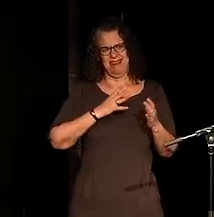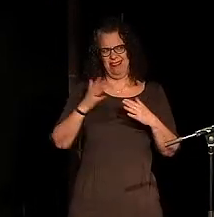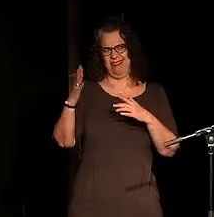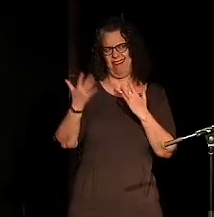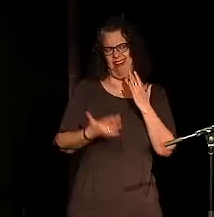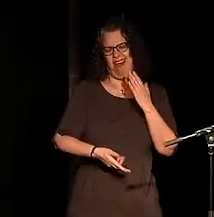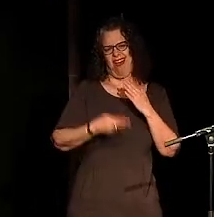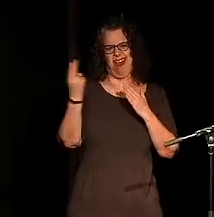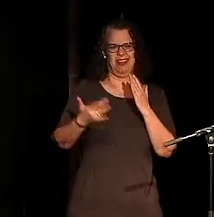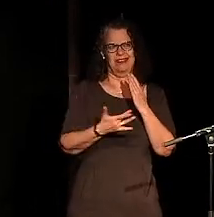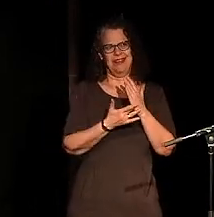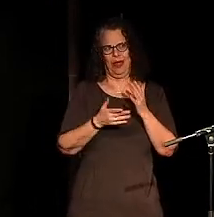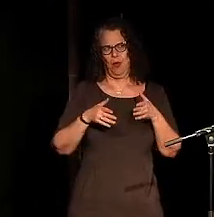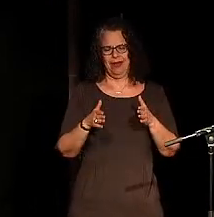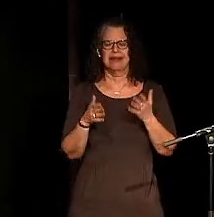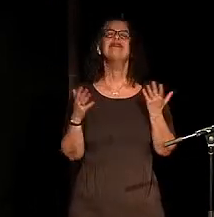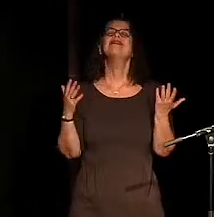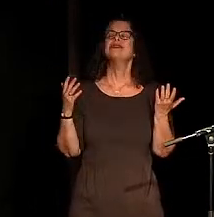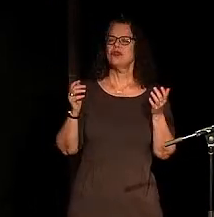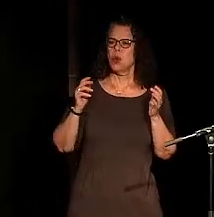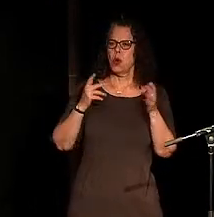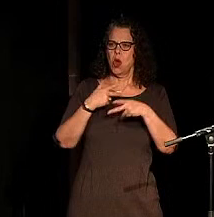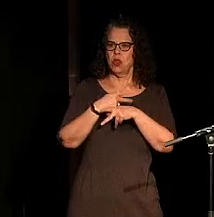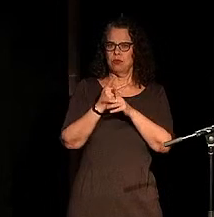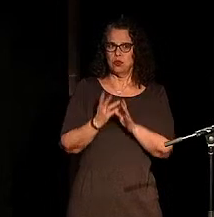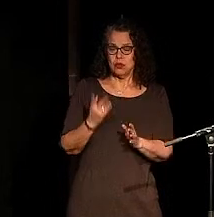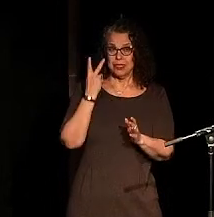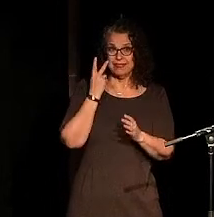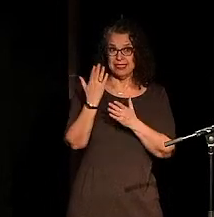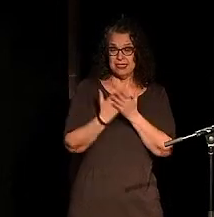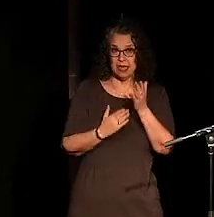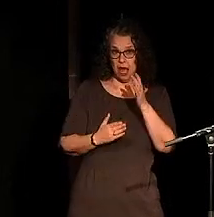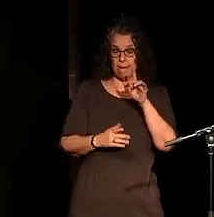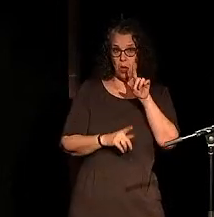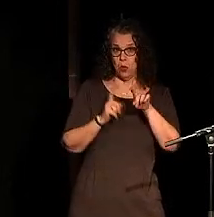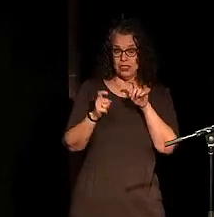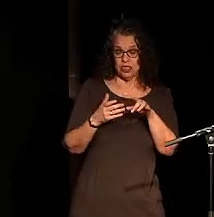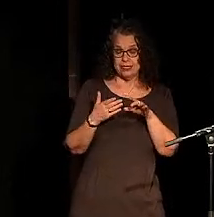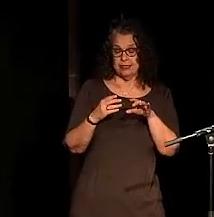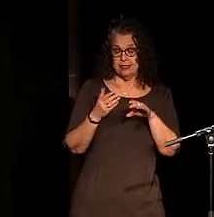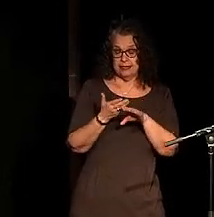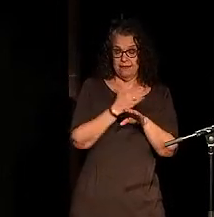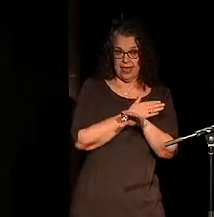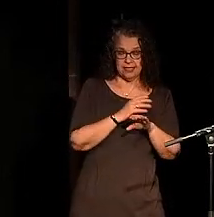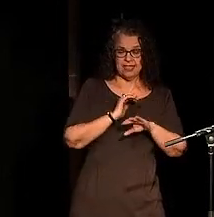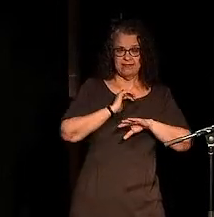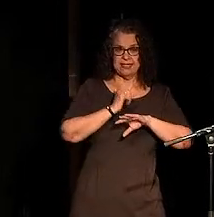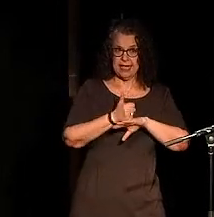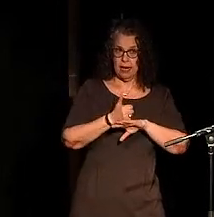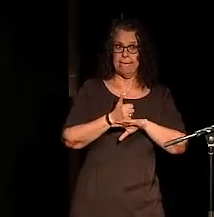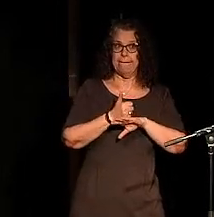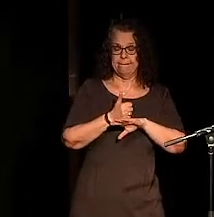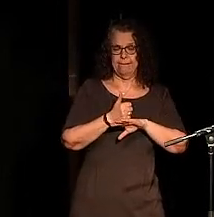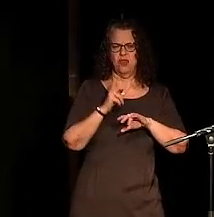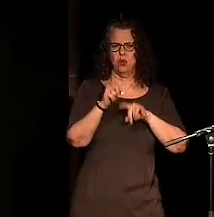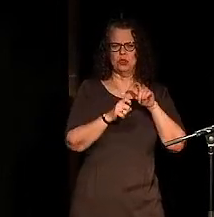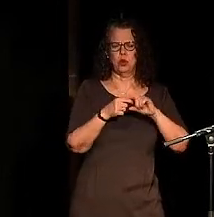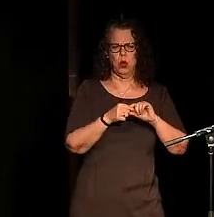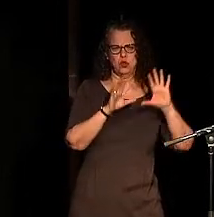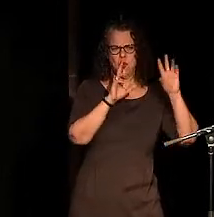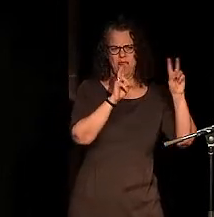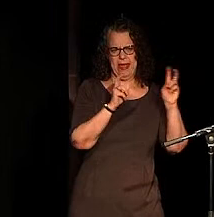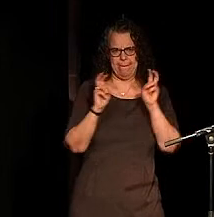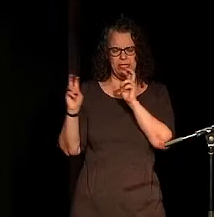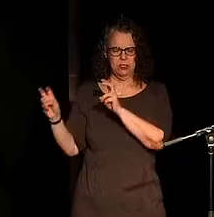our show's producers have seen some of these questions in advance, and they've grouped them by theme. So the information shared by our